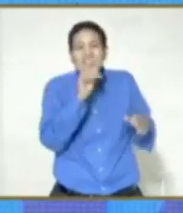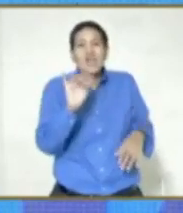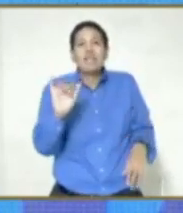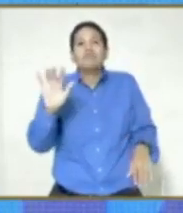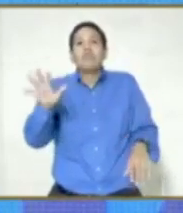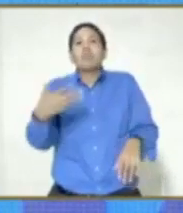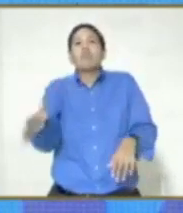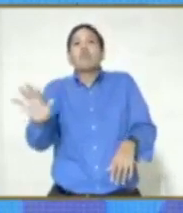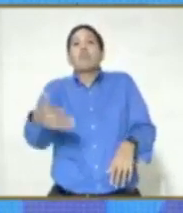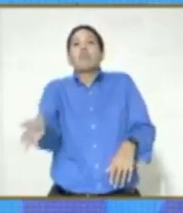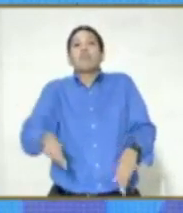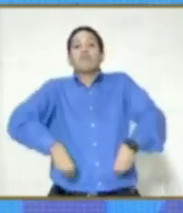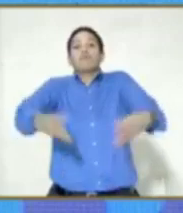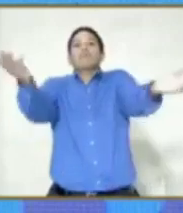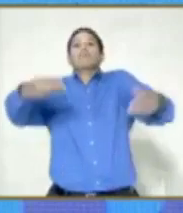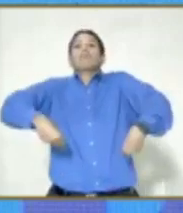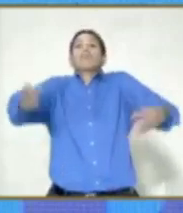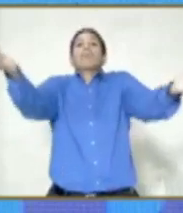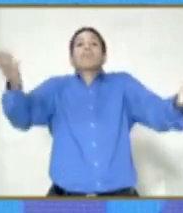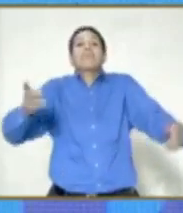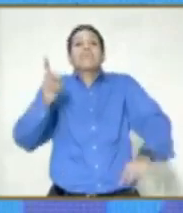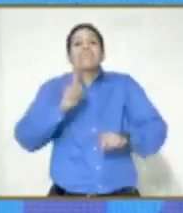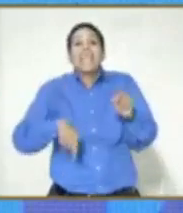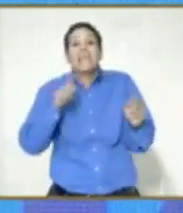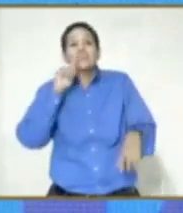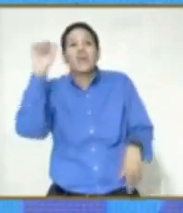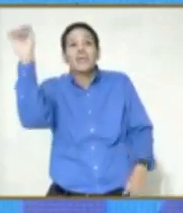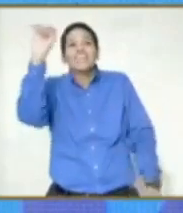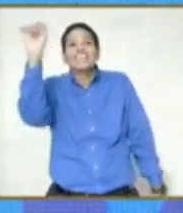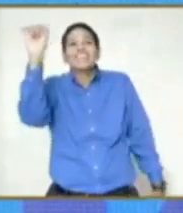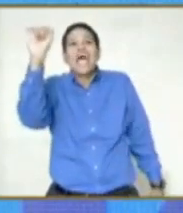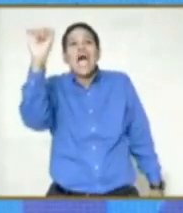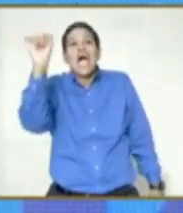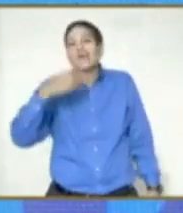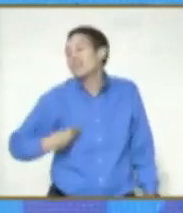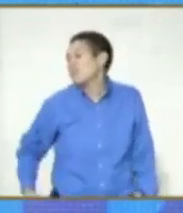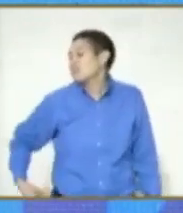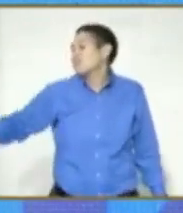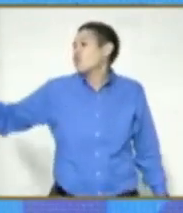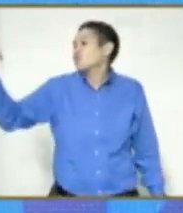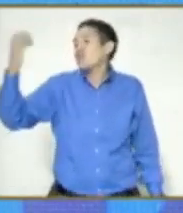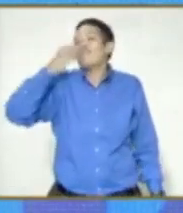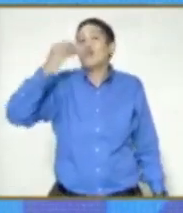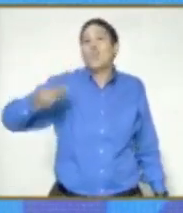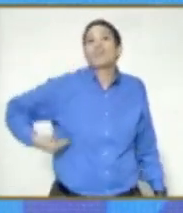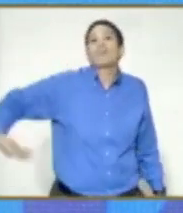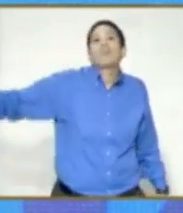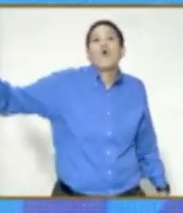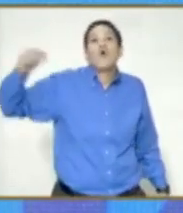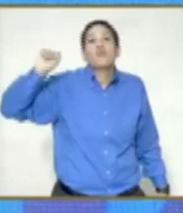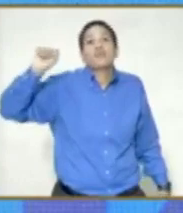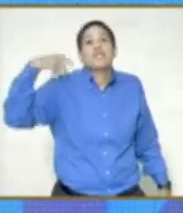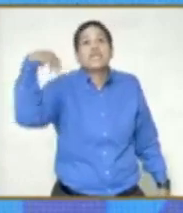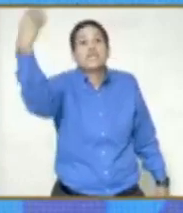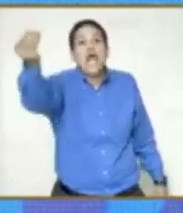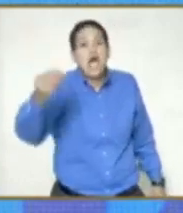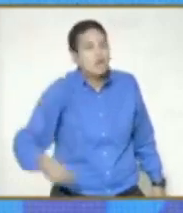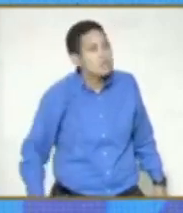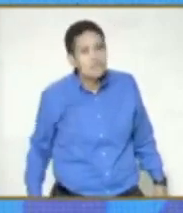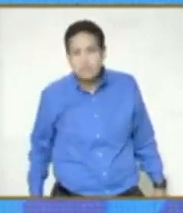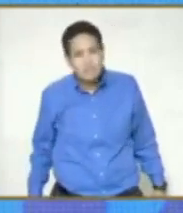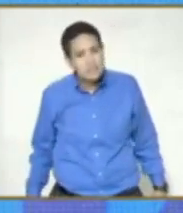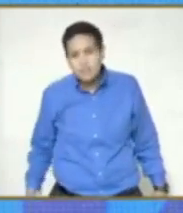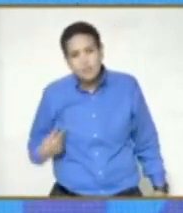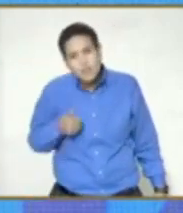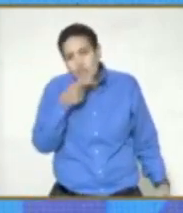just come in a car and throw 2 boxes of food and give them and gone. No, we are not doing that,